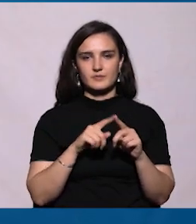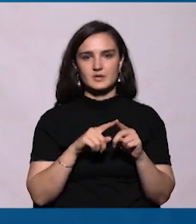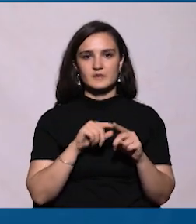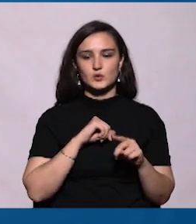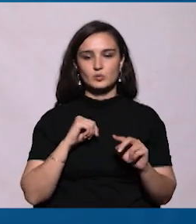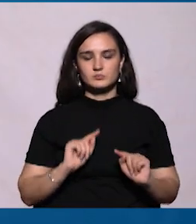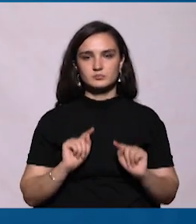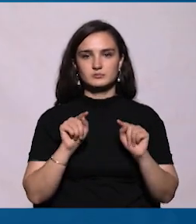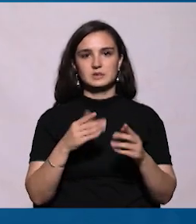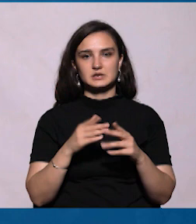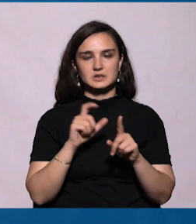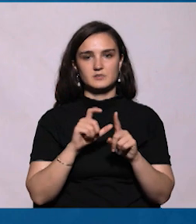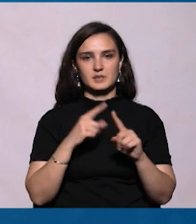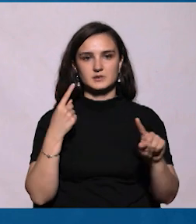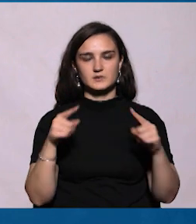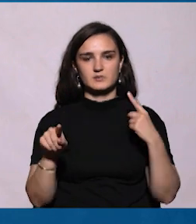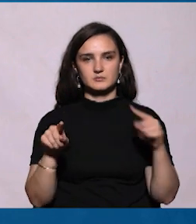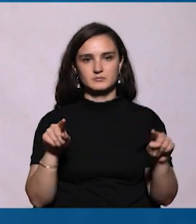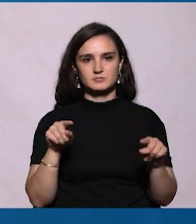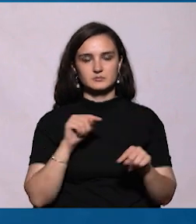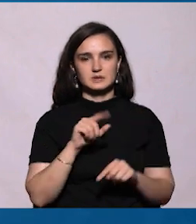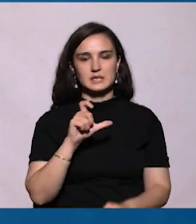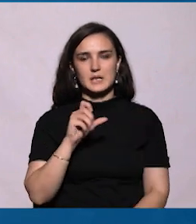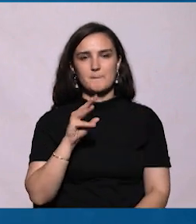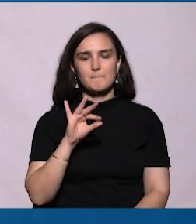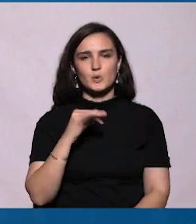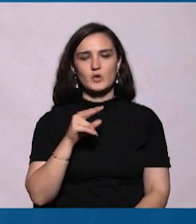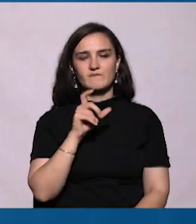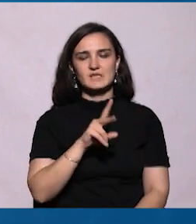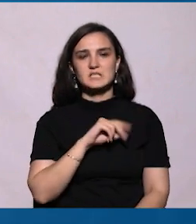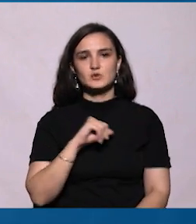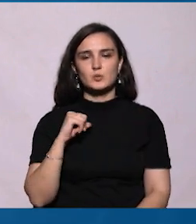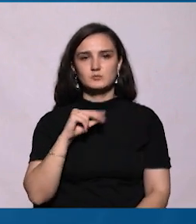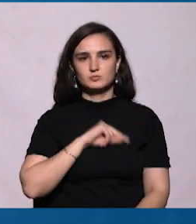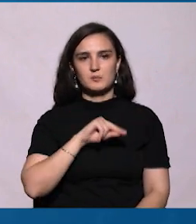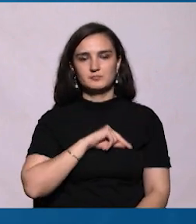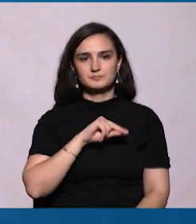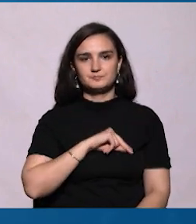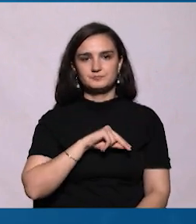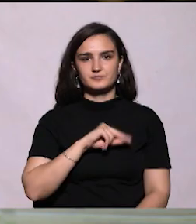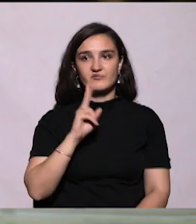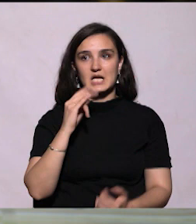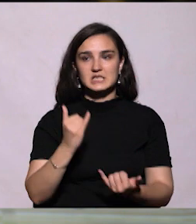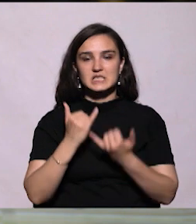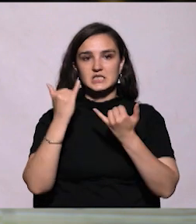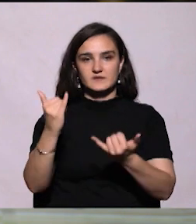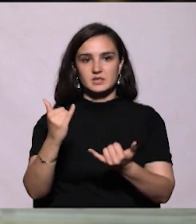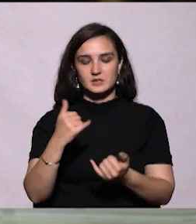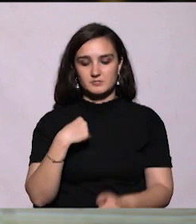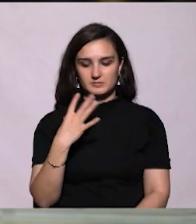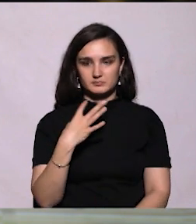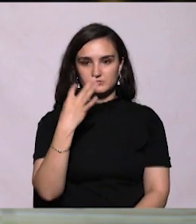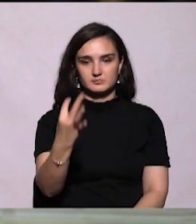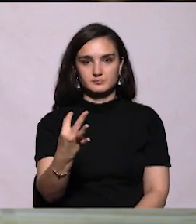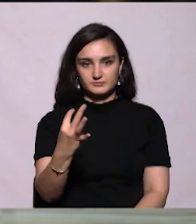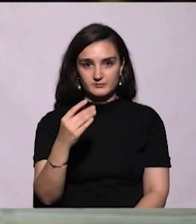have different meaning. An employee is someone who works for someone else. So, the